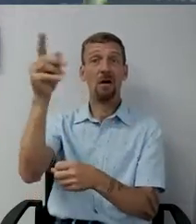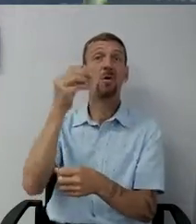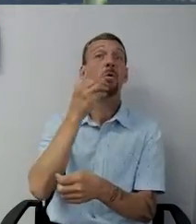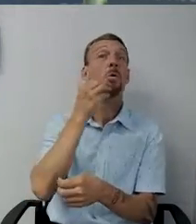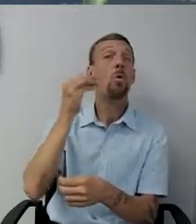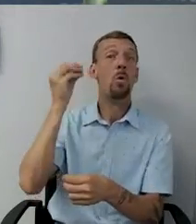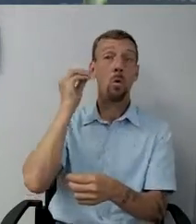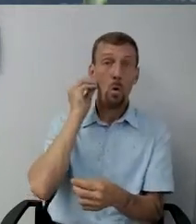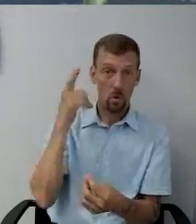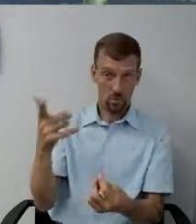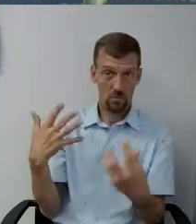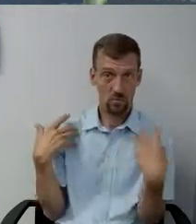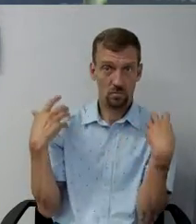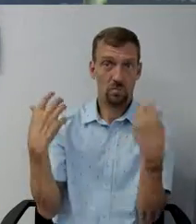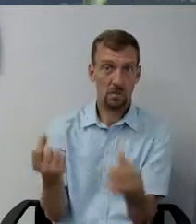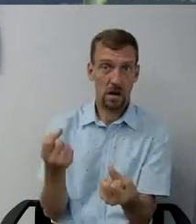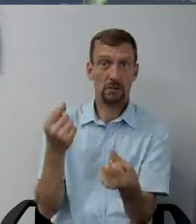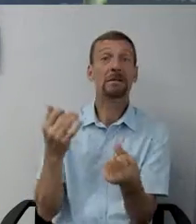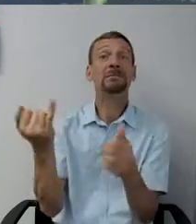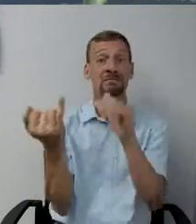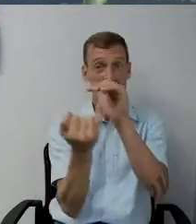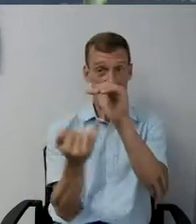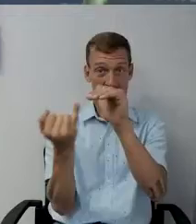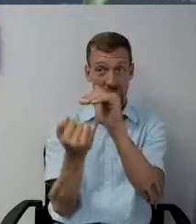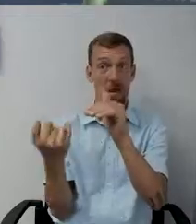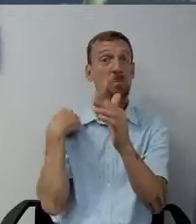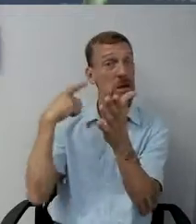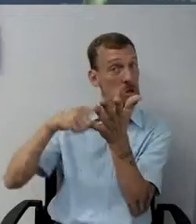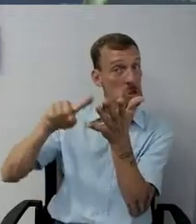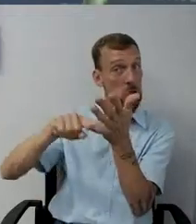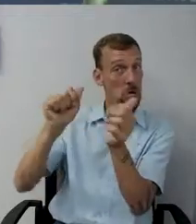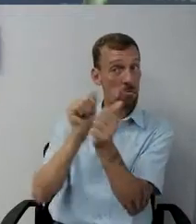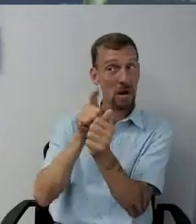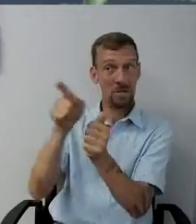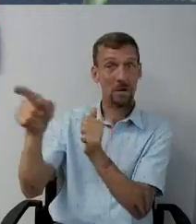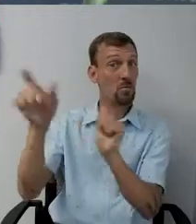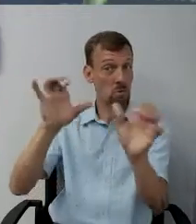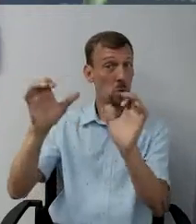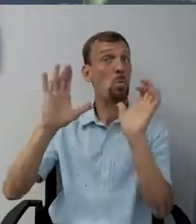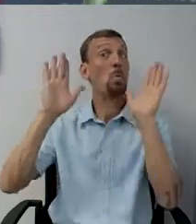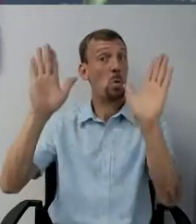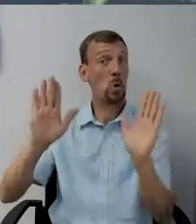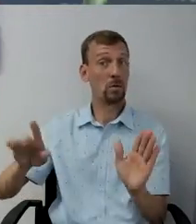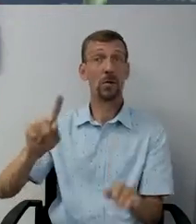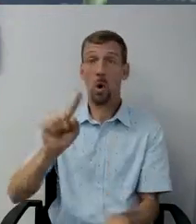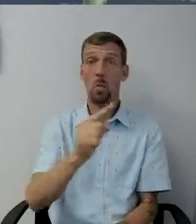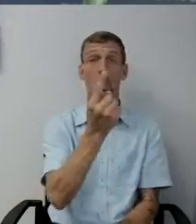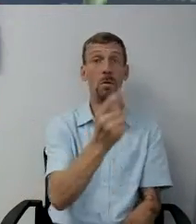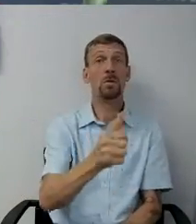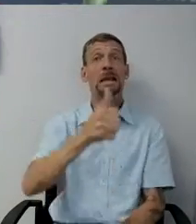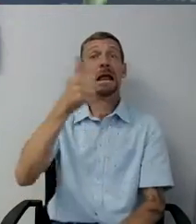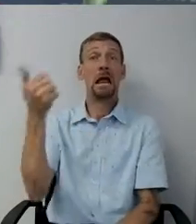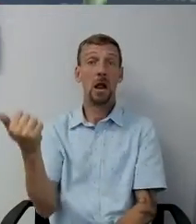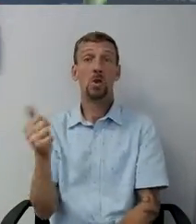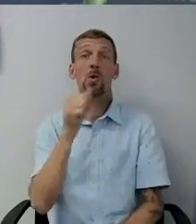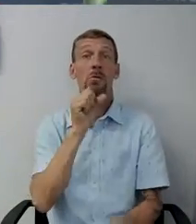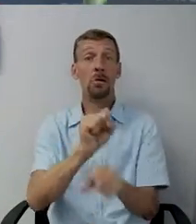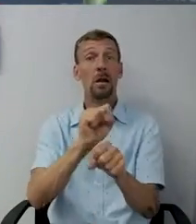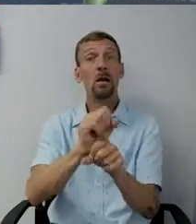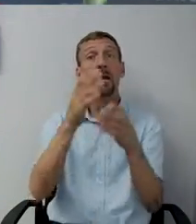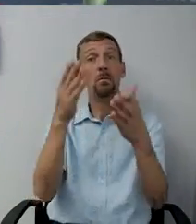They're quarantined and doing well. We check in with them frequently. And then we still have one of our employees that is